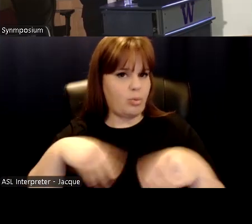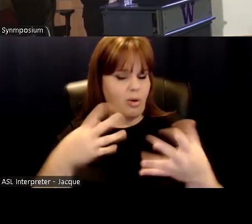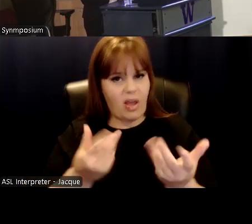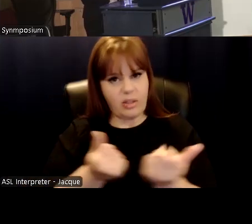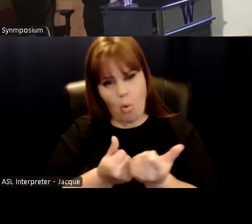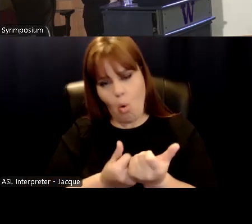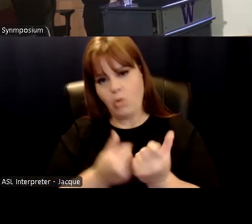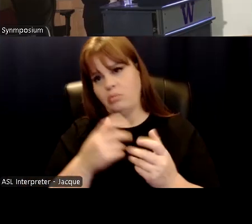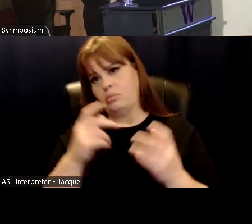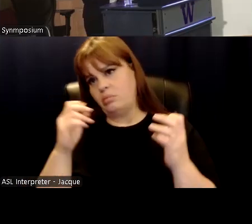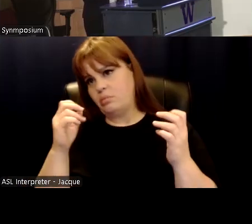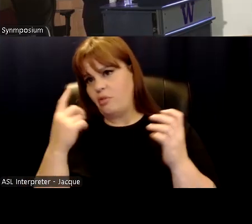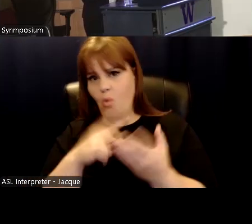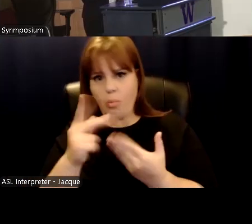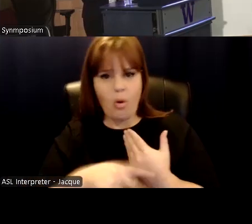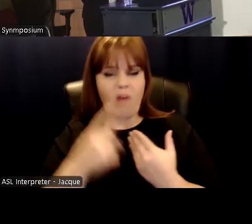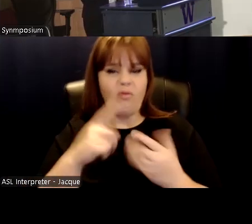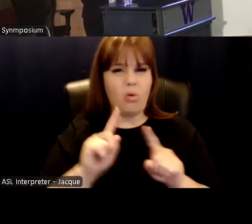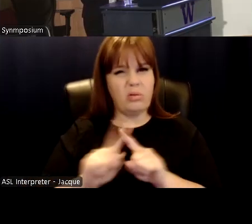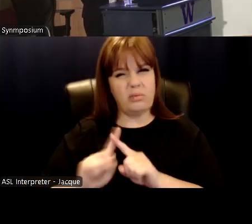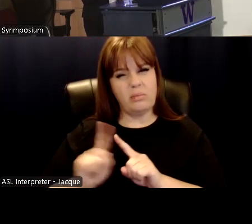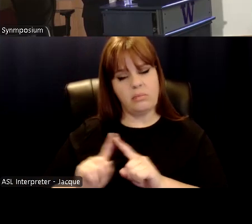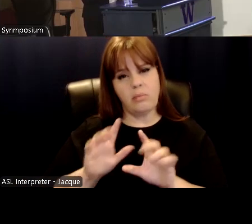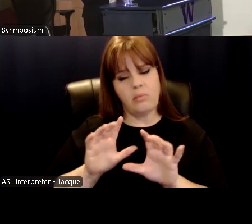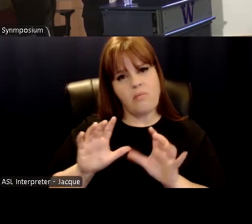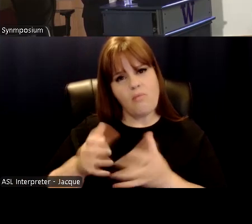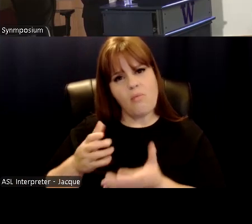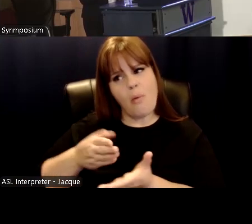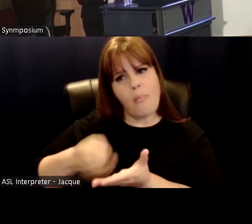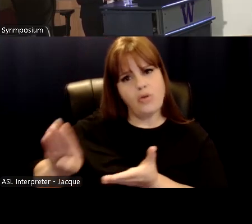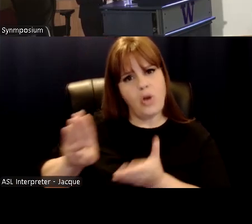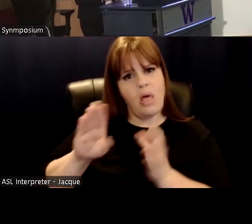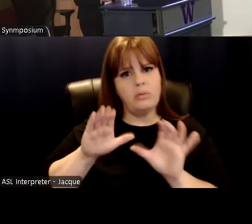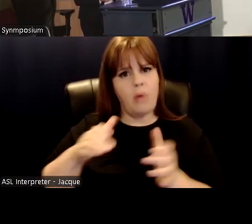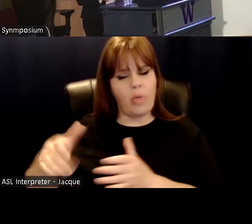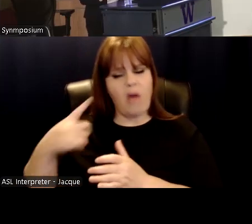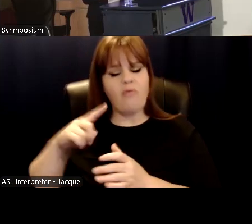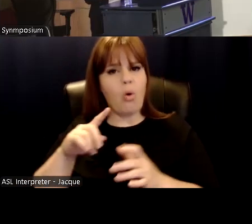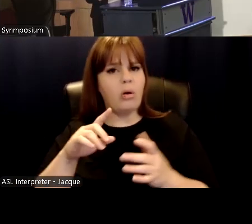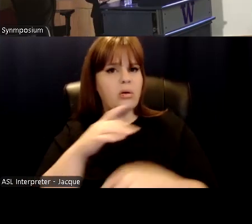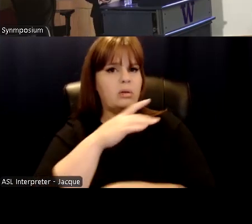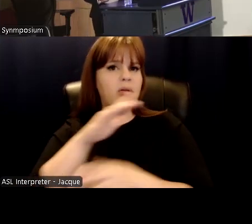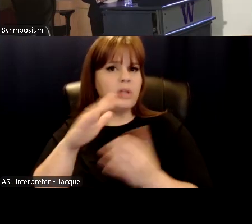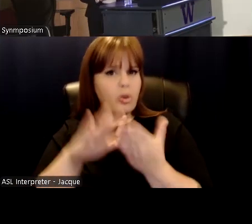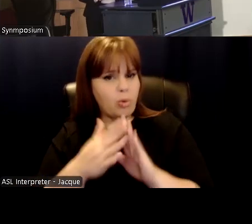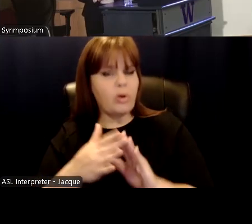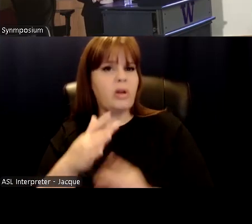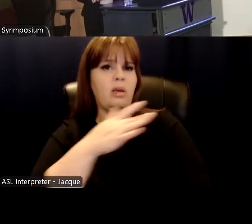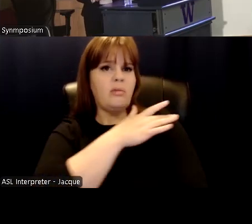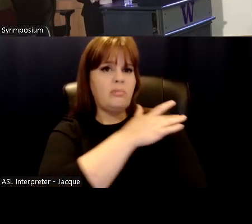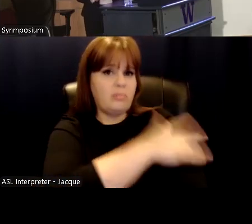for marginalized populations, for the community, for patients, providers, and for researchers.